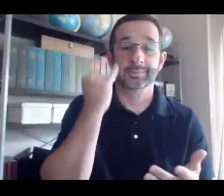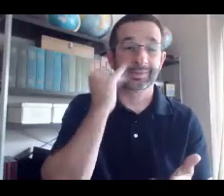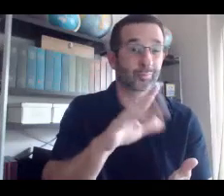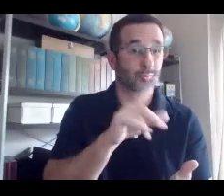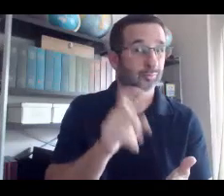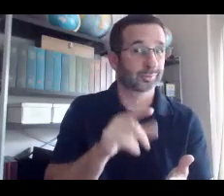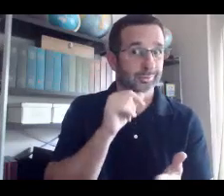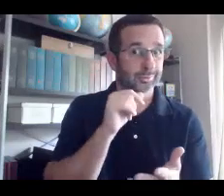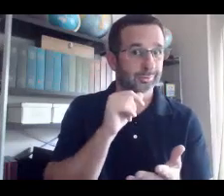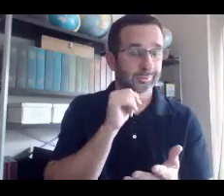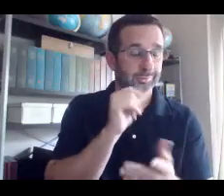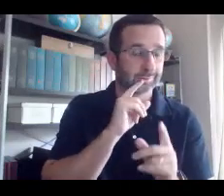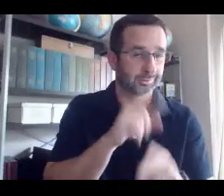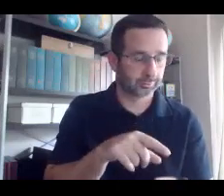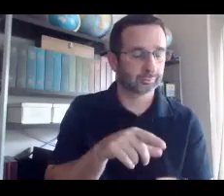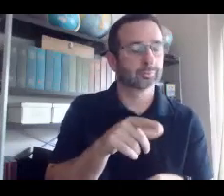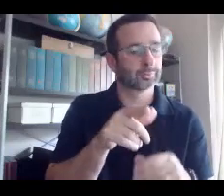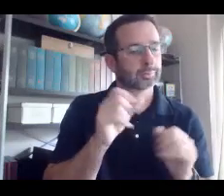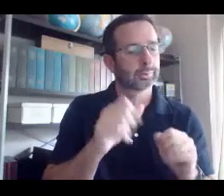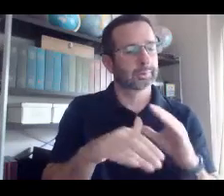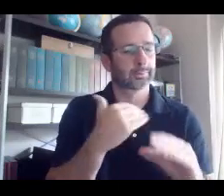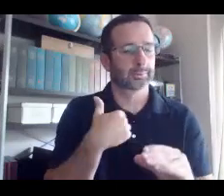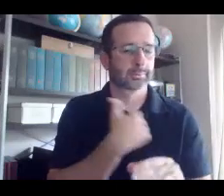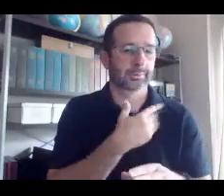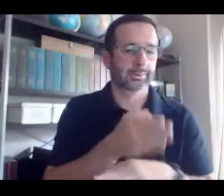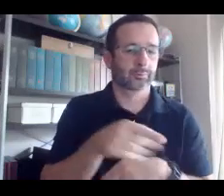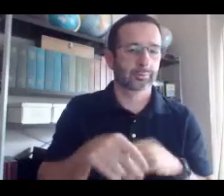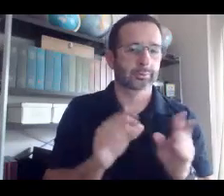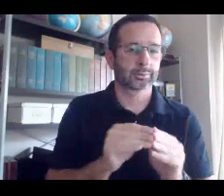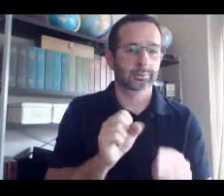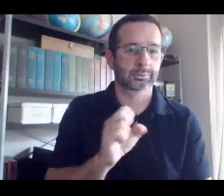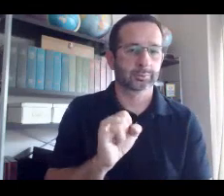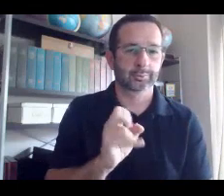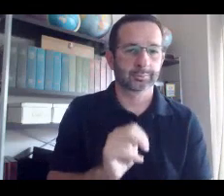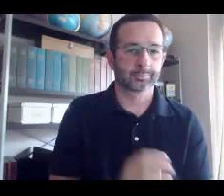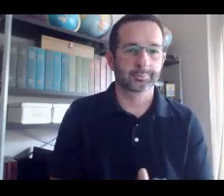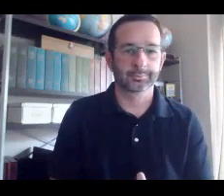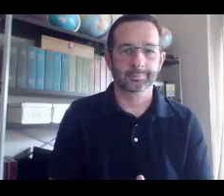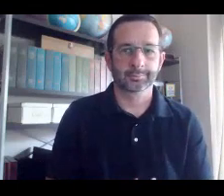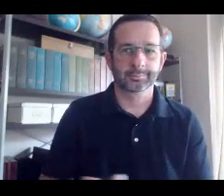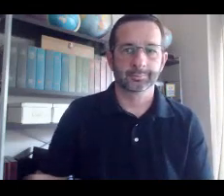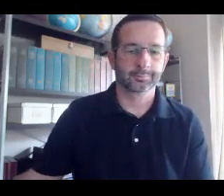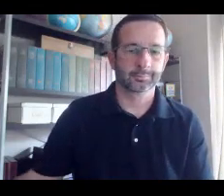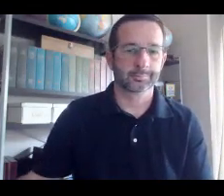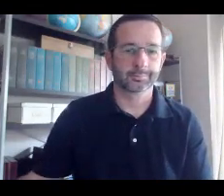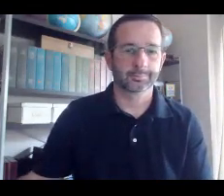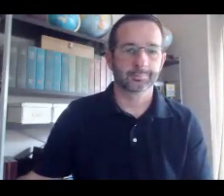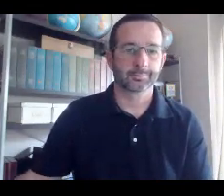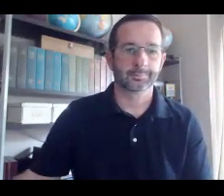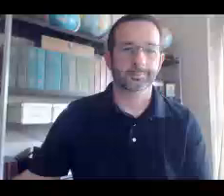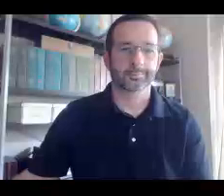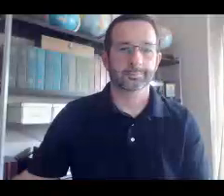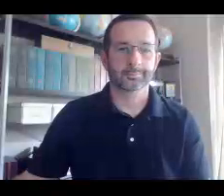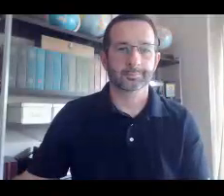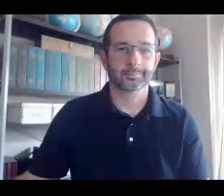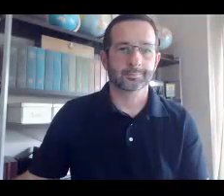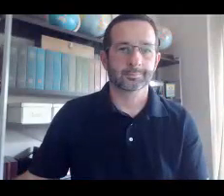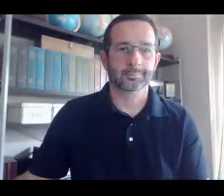many of you that may have a similar question. And again, if your question wasn't answered, feel free to send us an email after today's